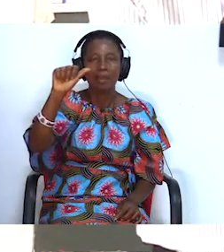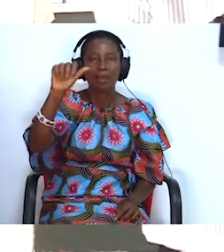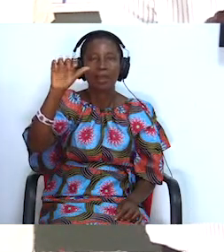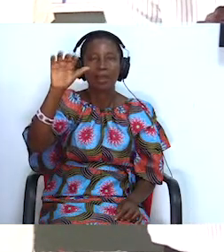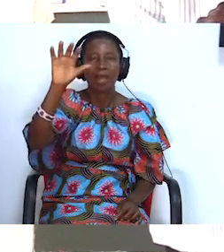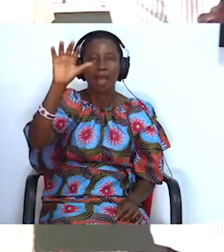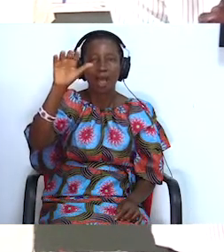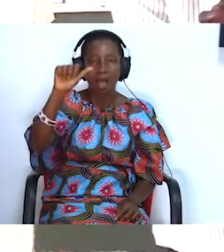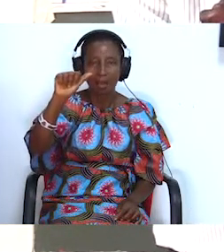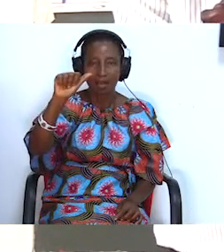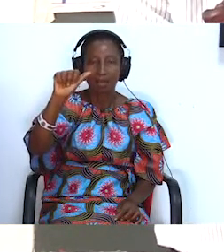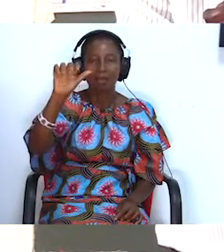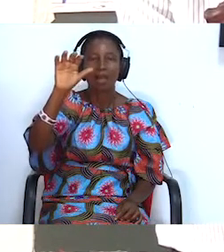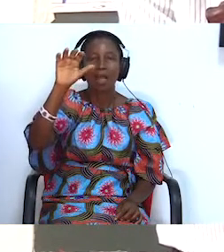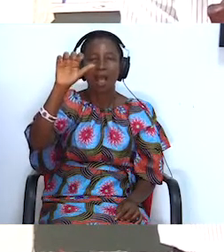sound.